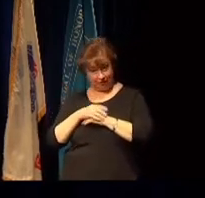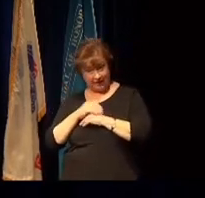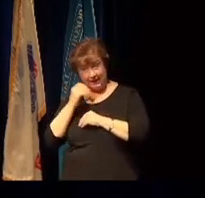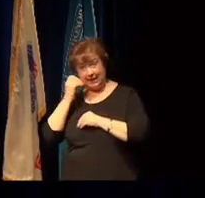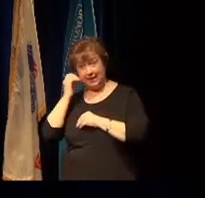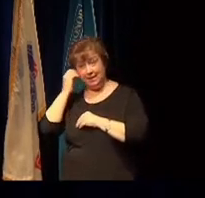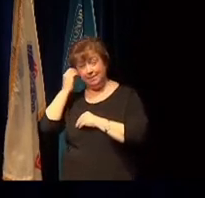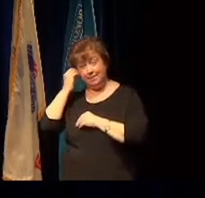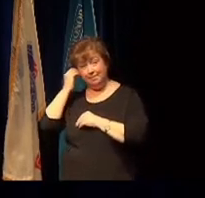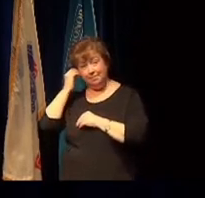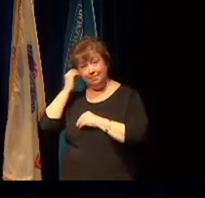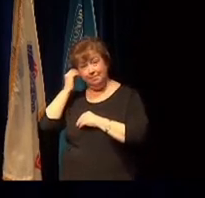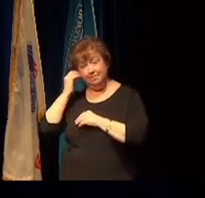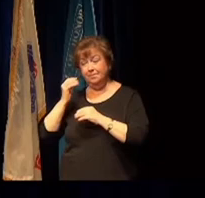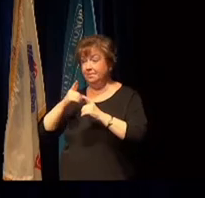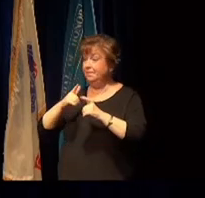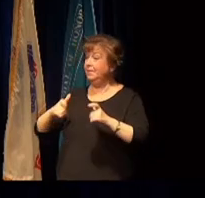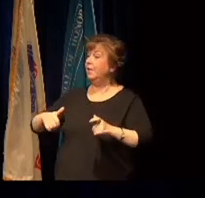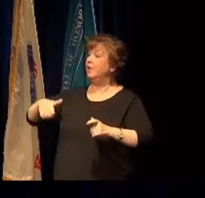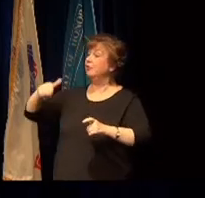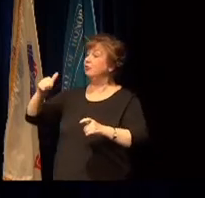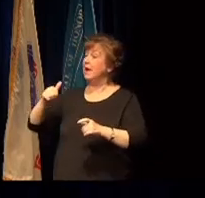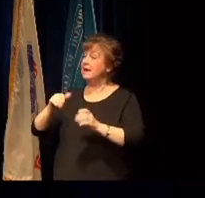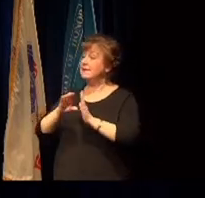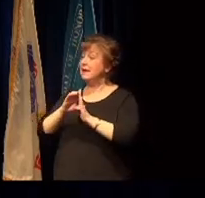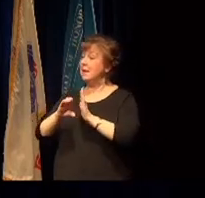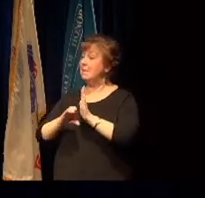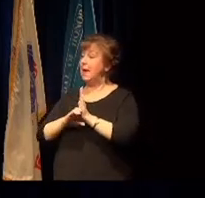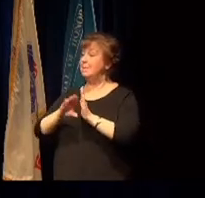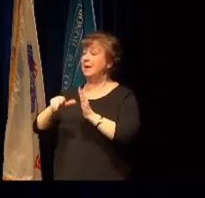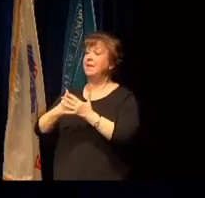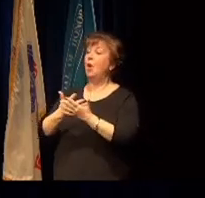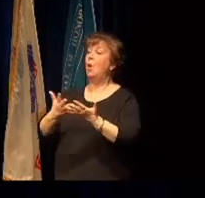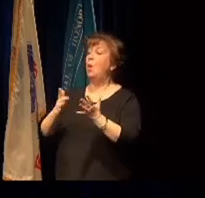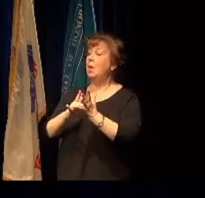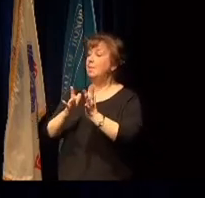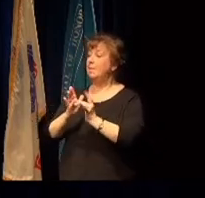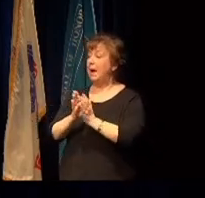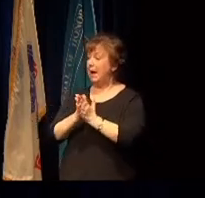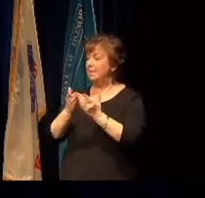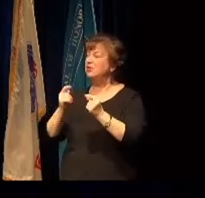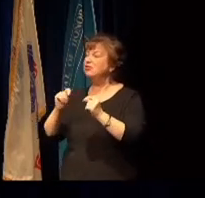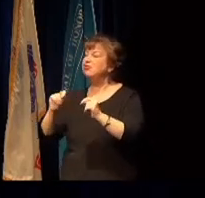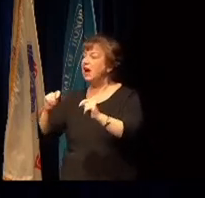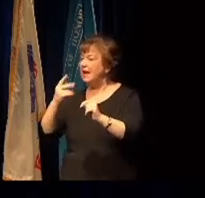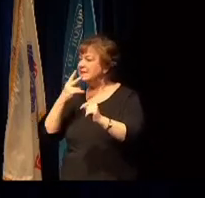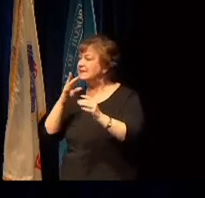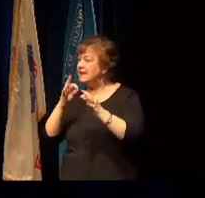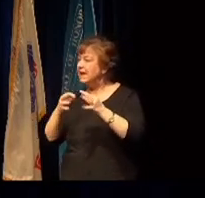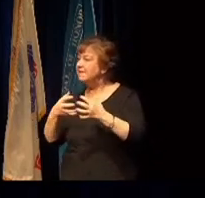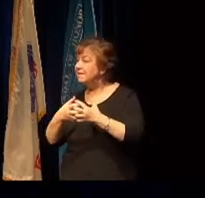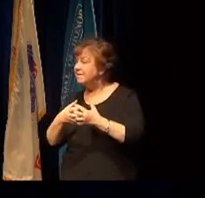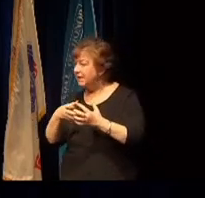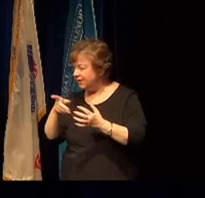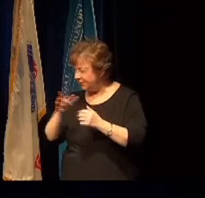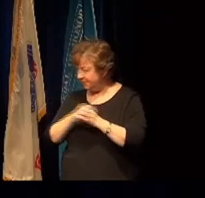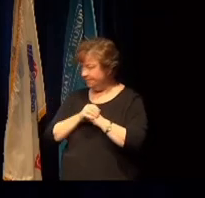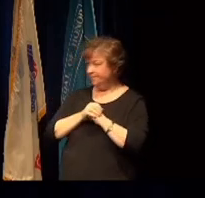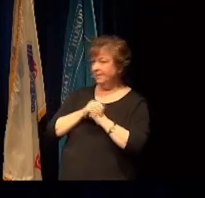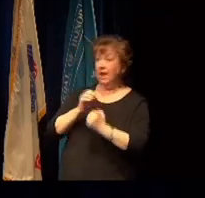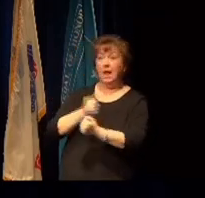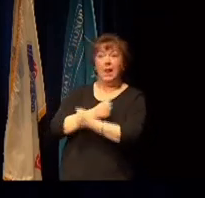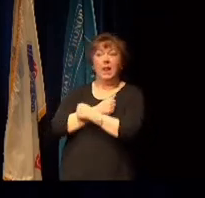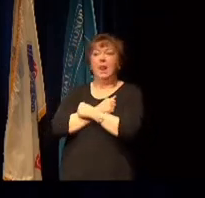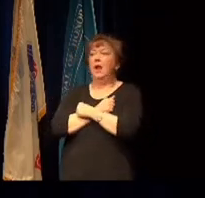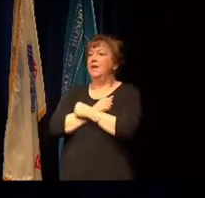commandment. This is the greatest commandment in the Bible. This is what Jesus said. Try this one on for size. Love the